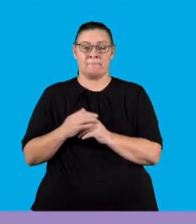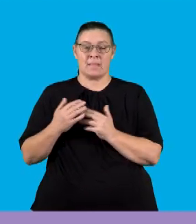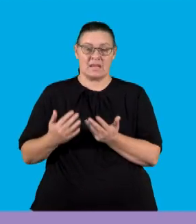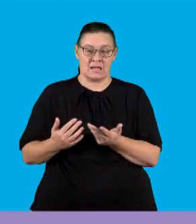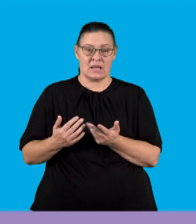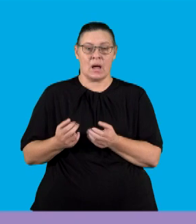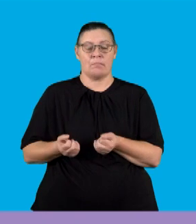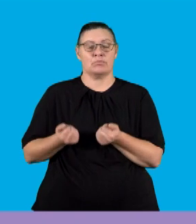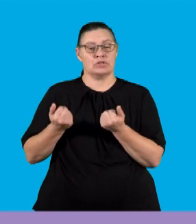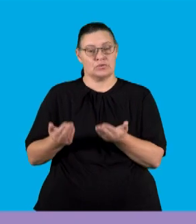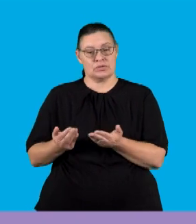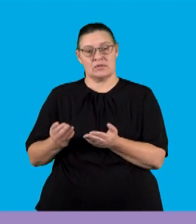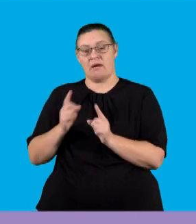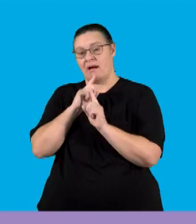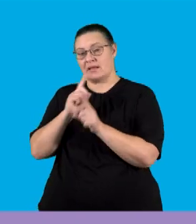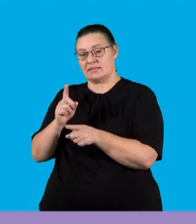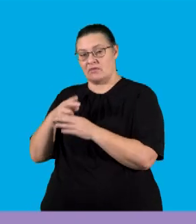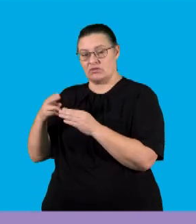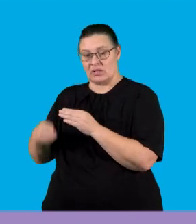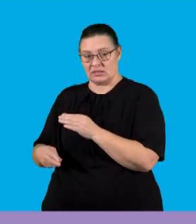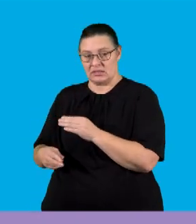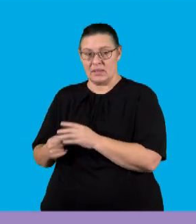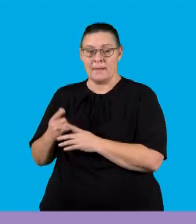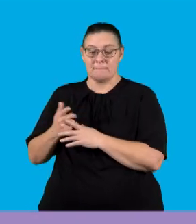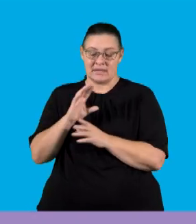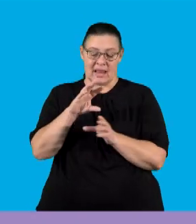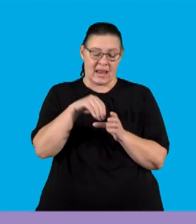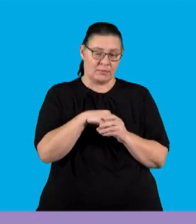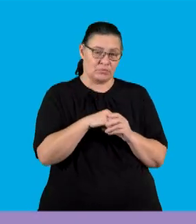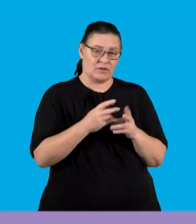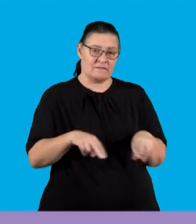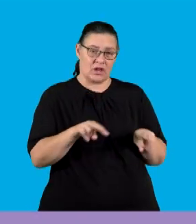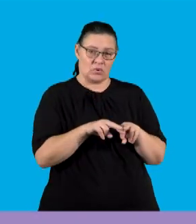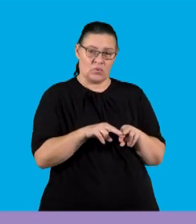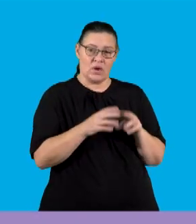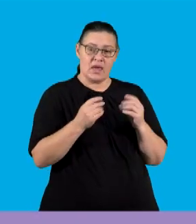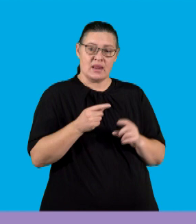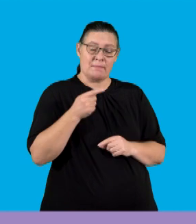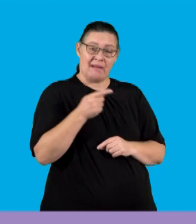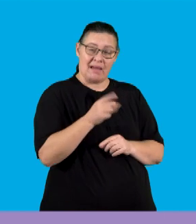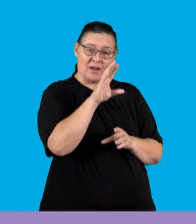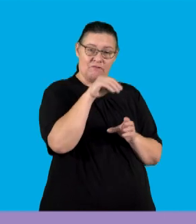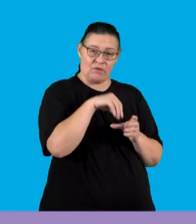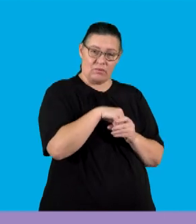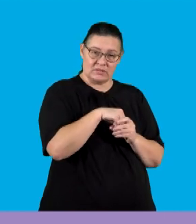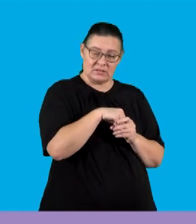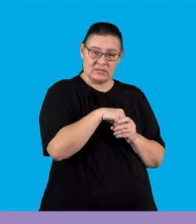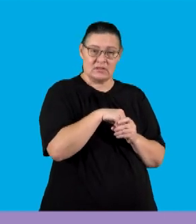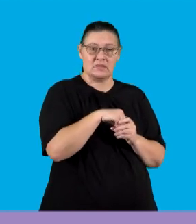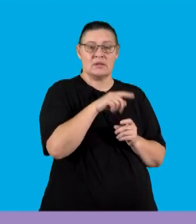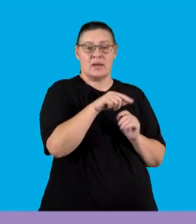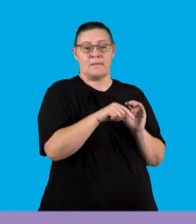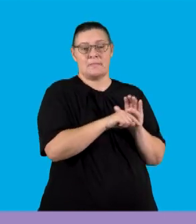is going to produce for us the result. But the input value, the number that was inserted in,